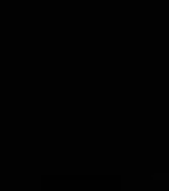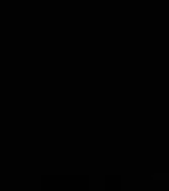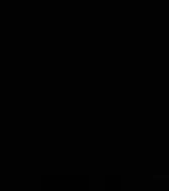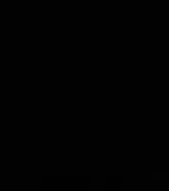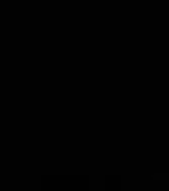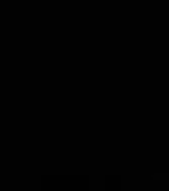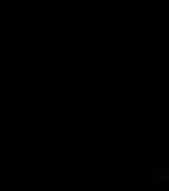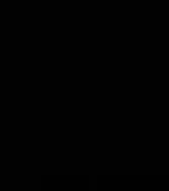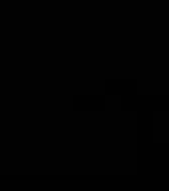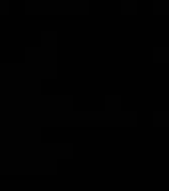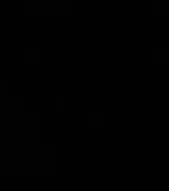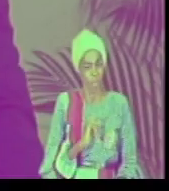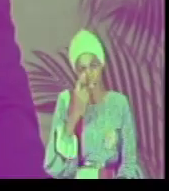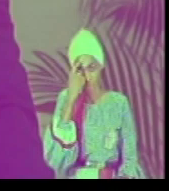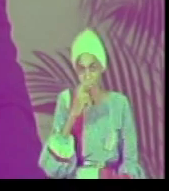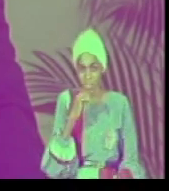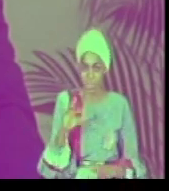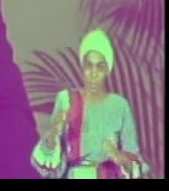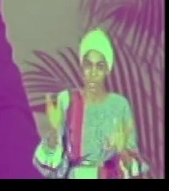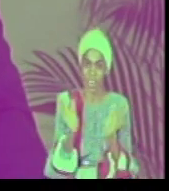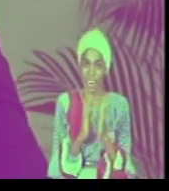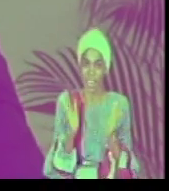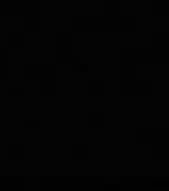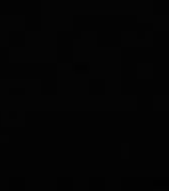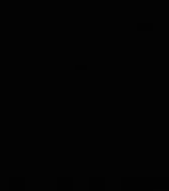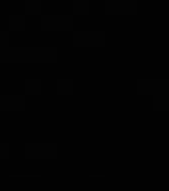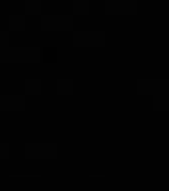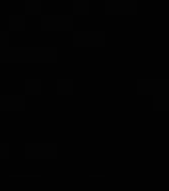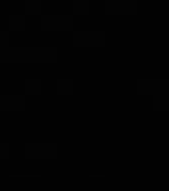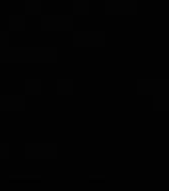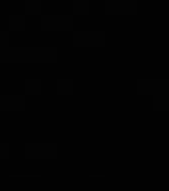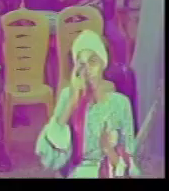I thought you for all our guest speakers.